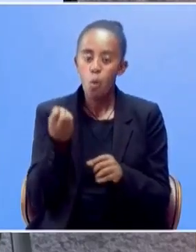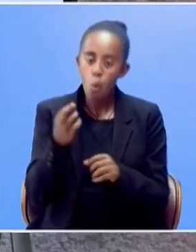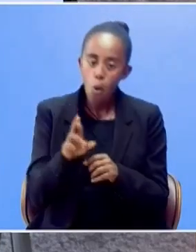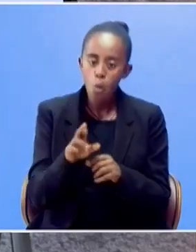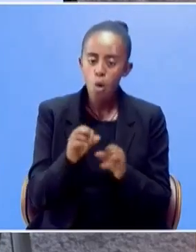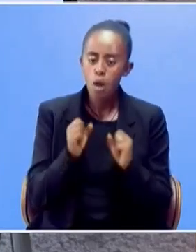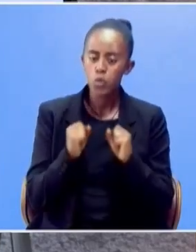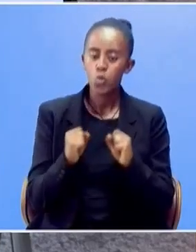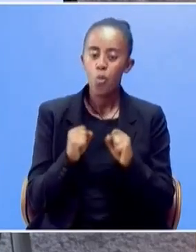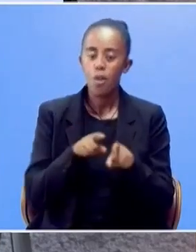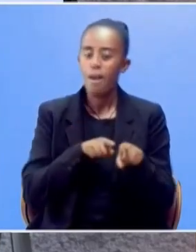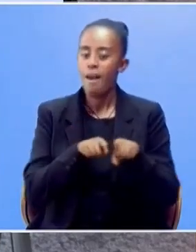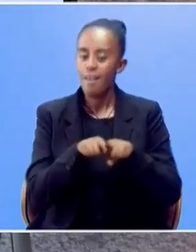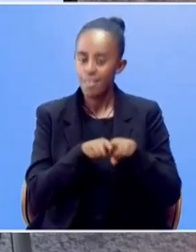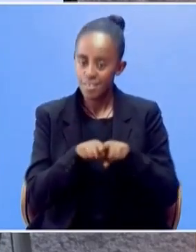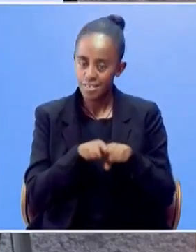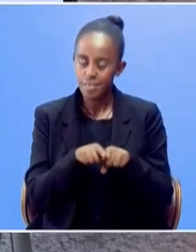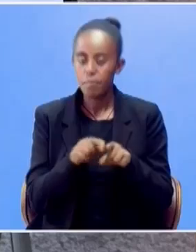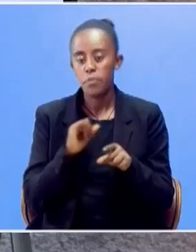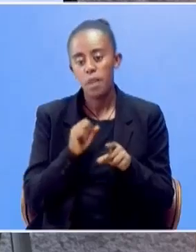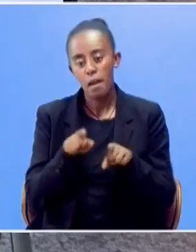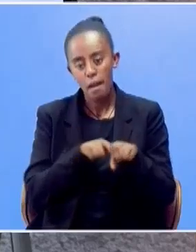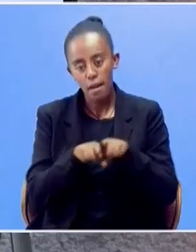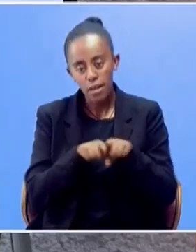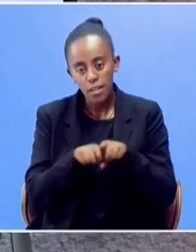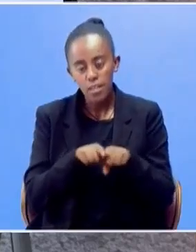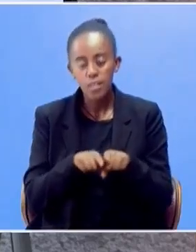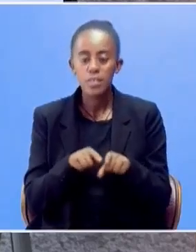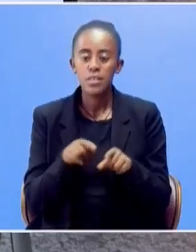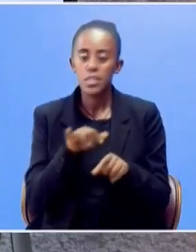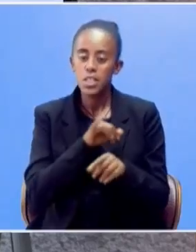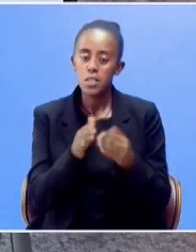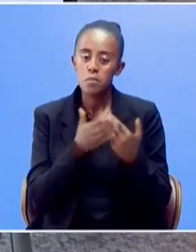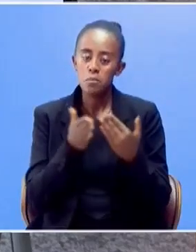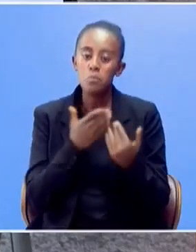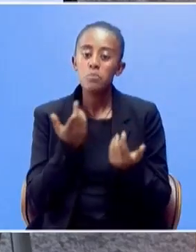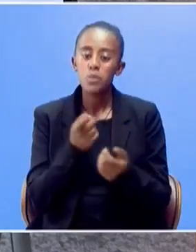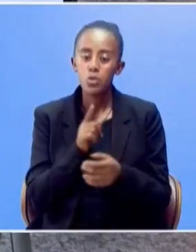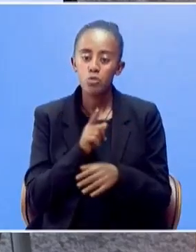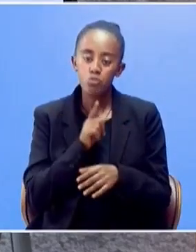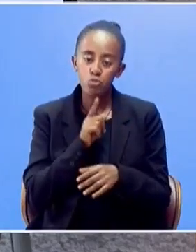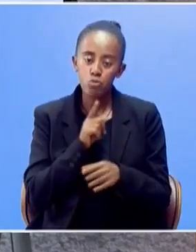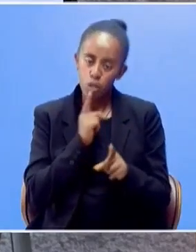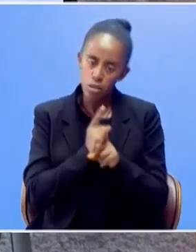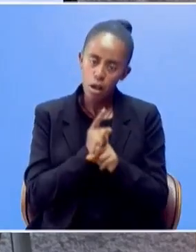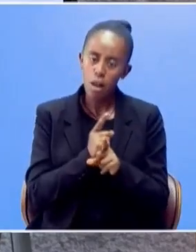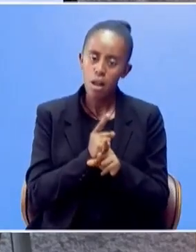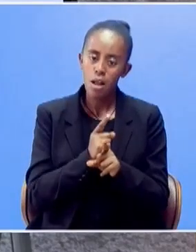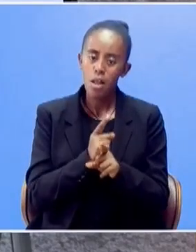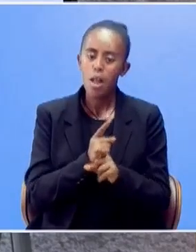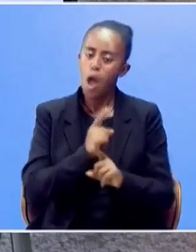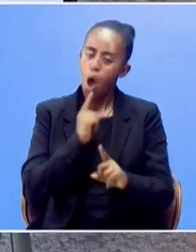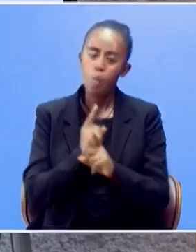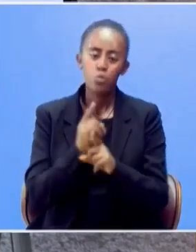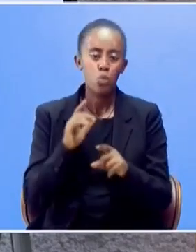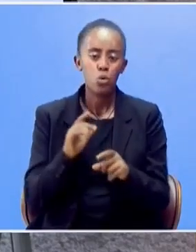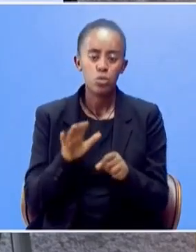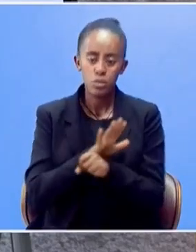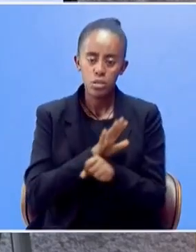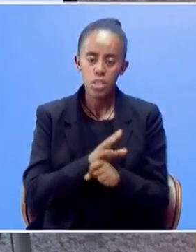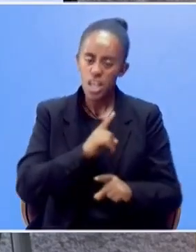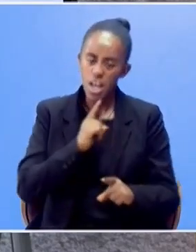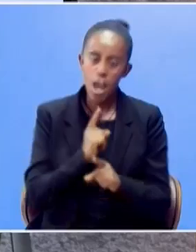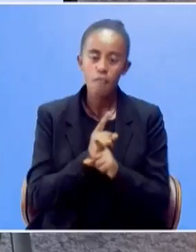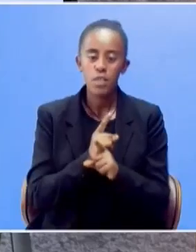I strongly agree, I agree, and the simple words, exactly, absolutely,